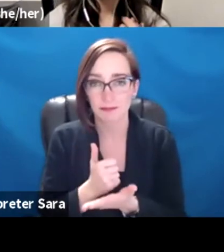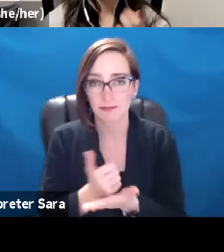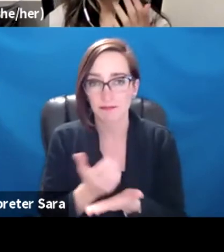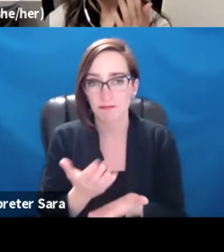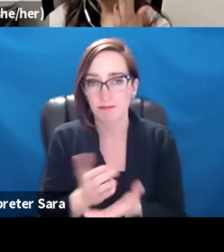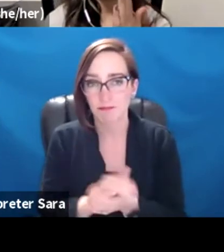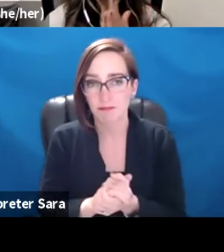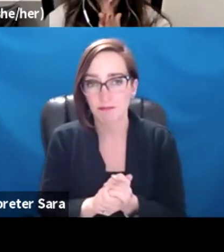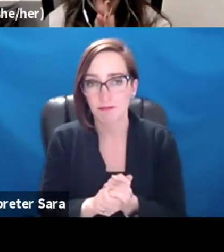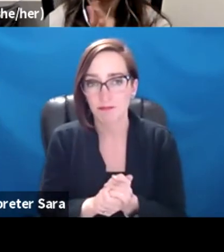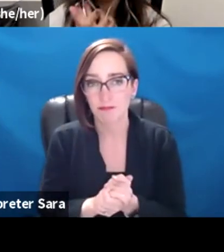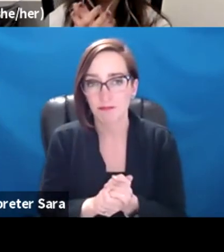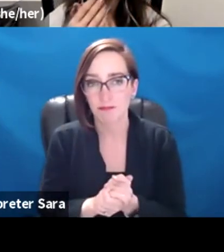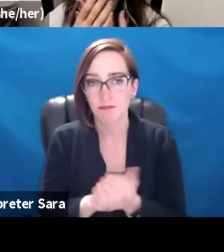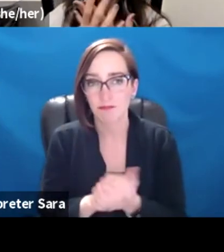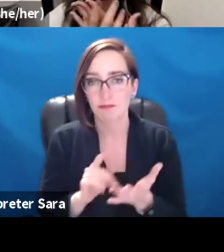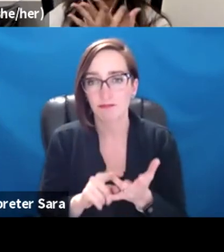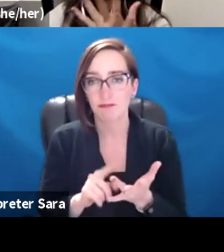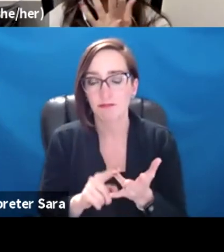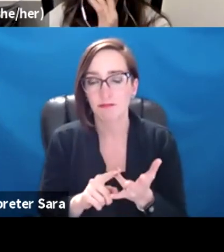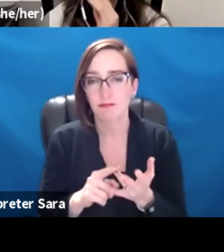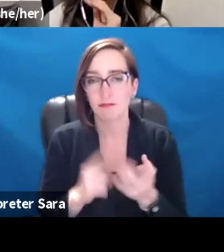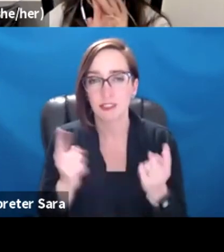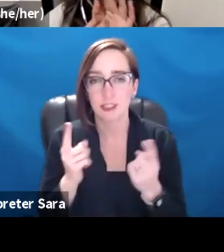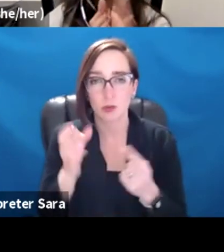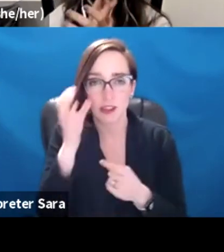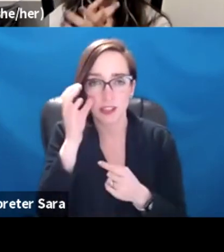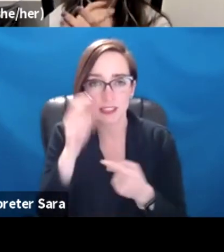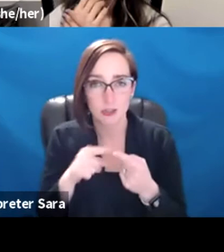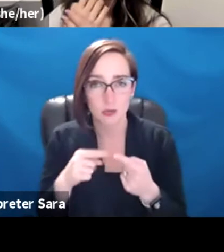or get witnessed?